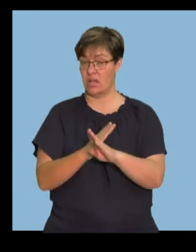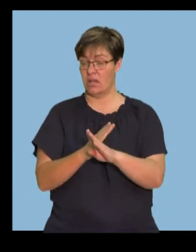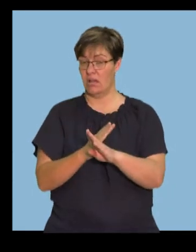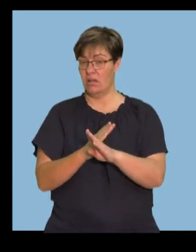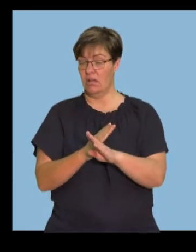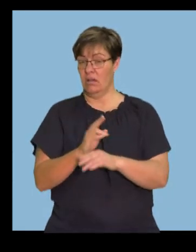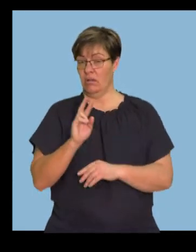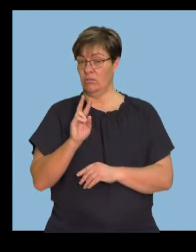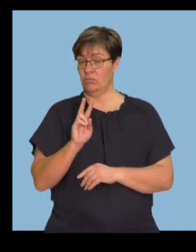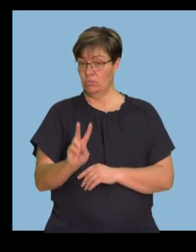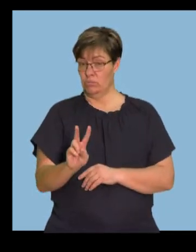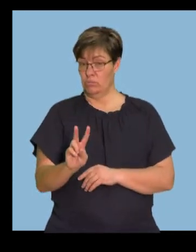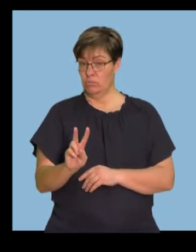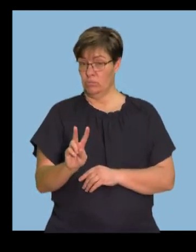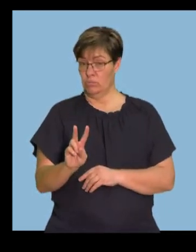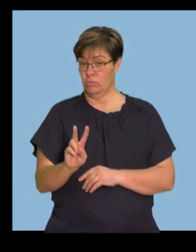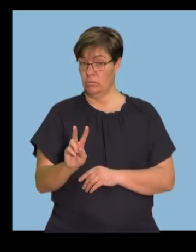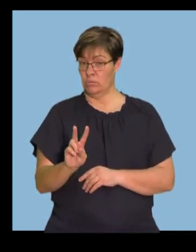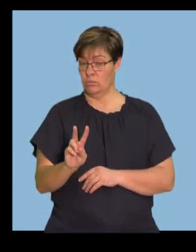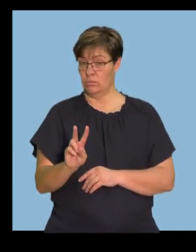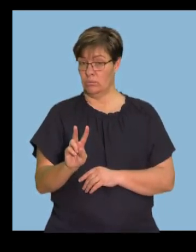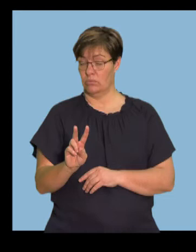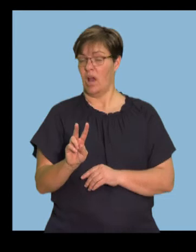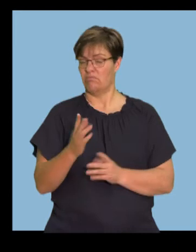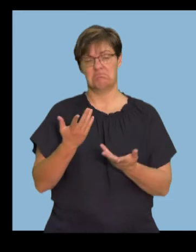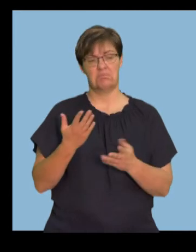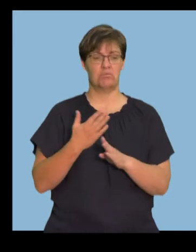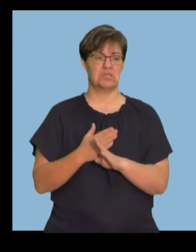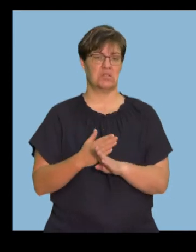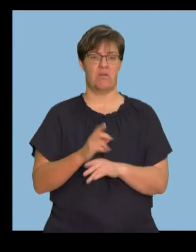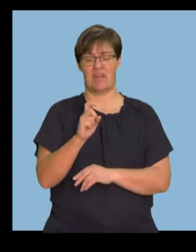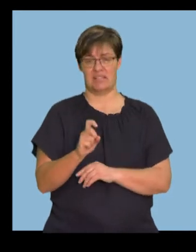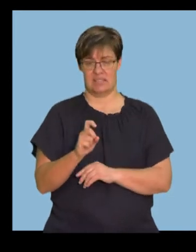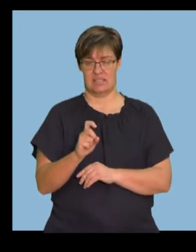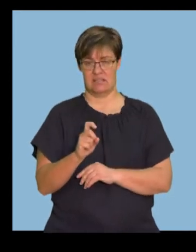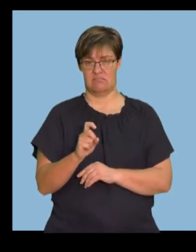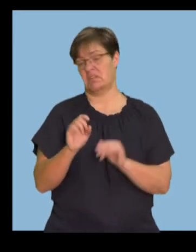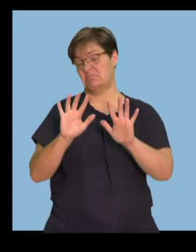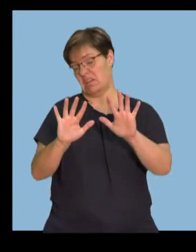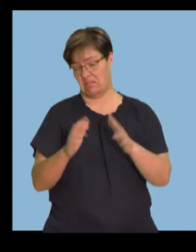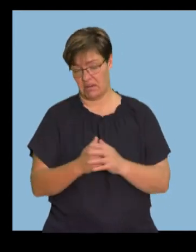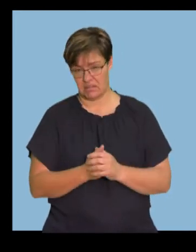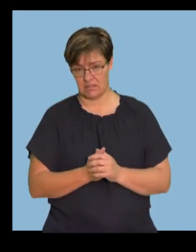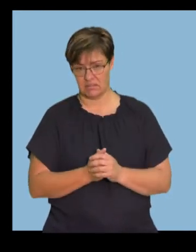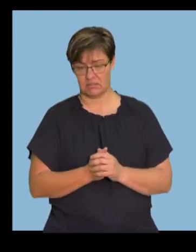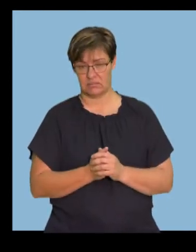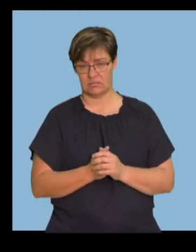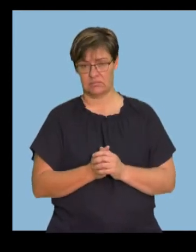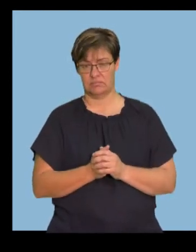bulb 2 has got a resistance of X, let's say 10, okay,